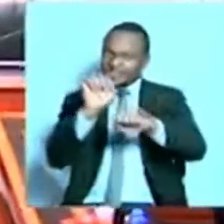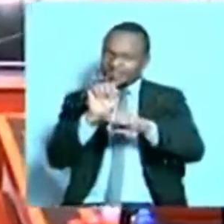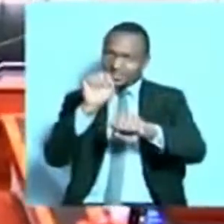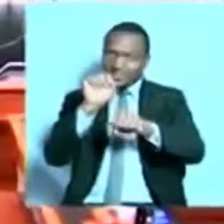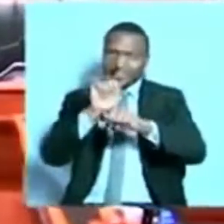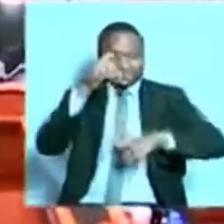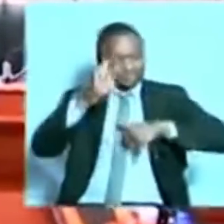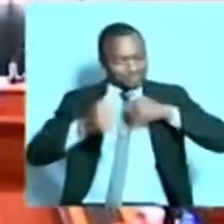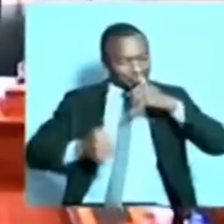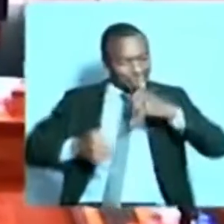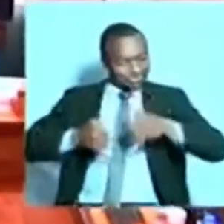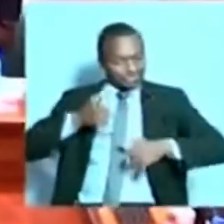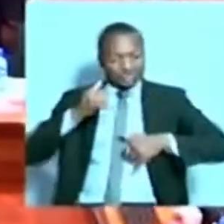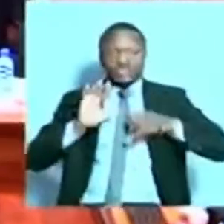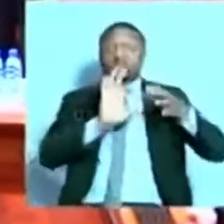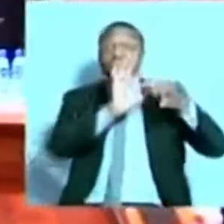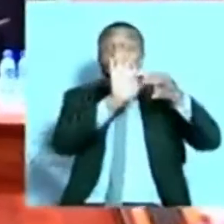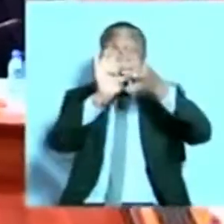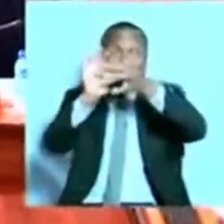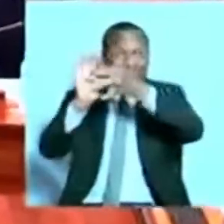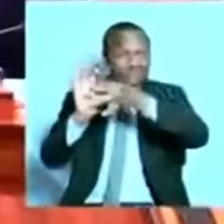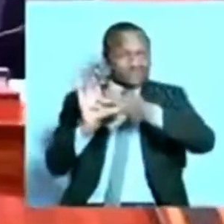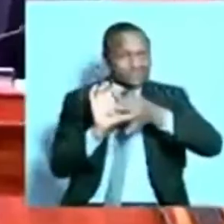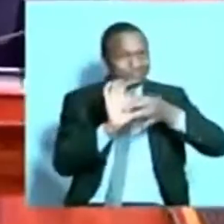Land of faith and joy in